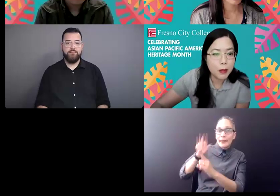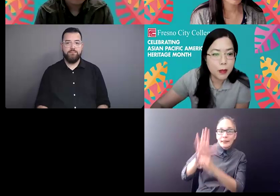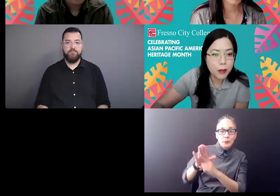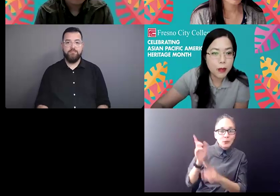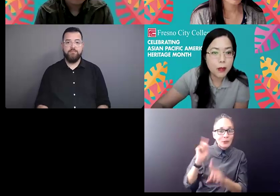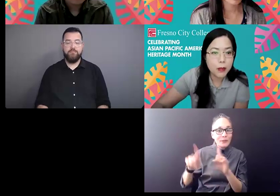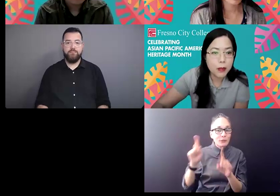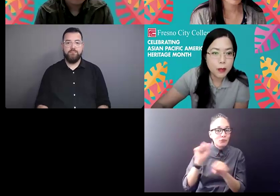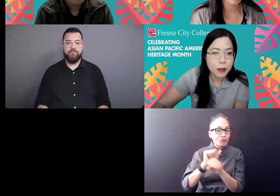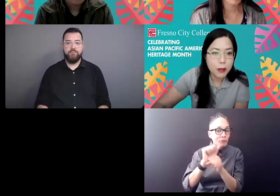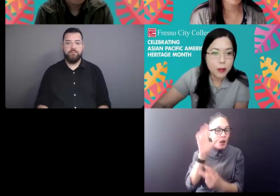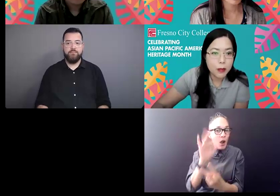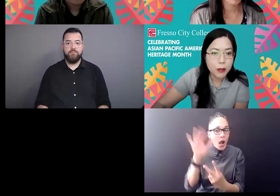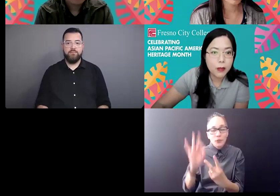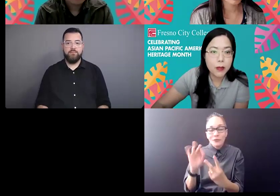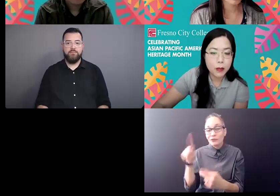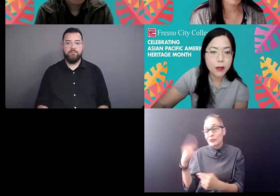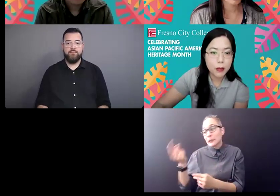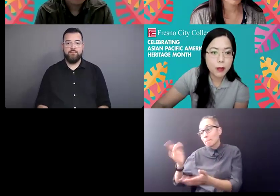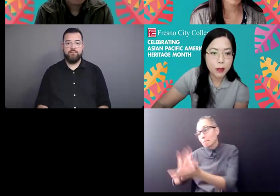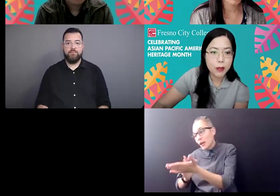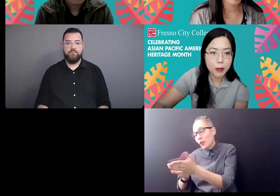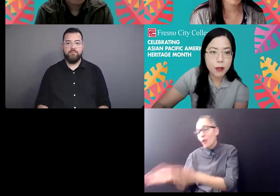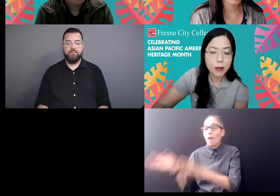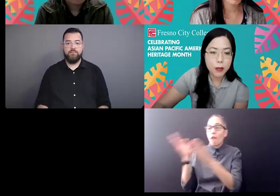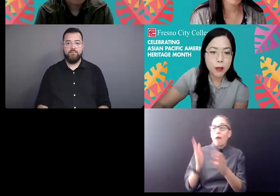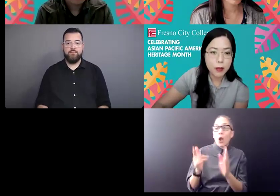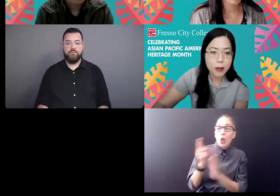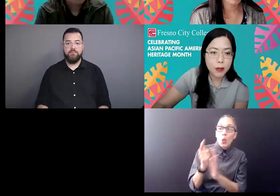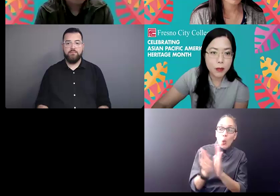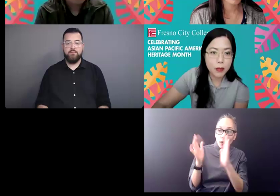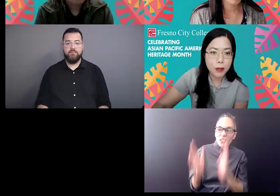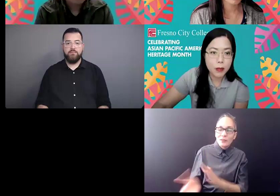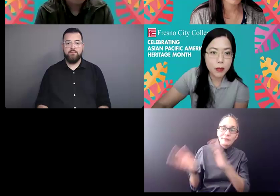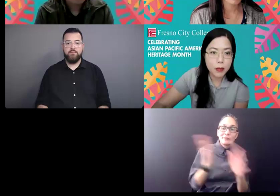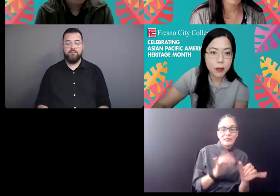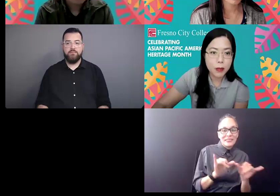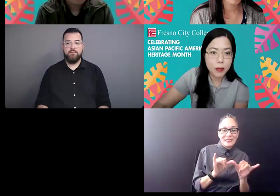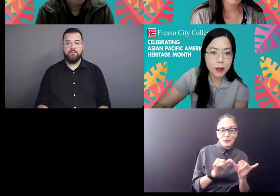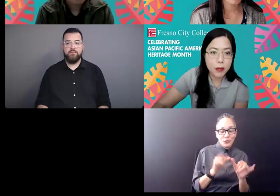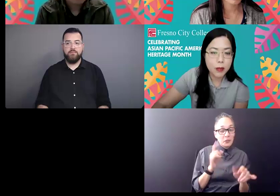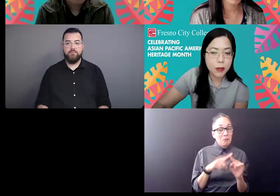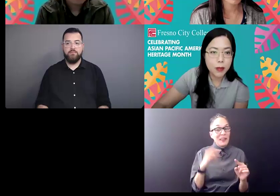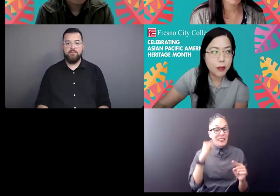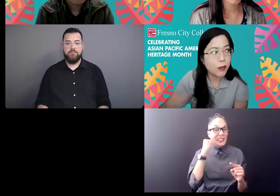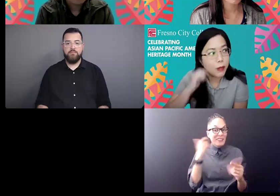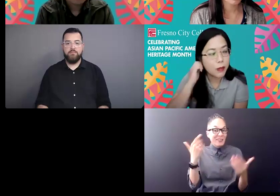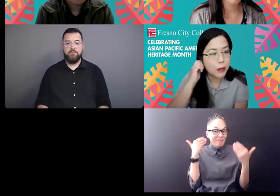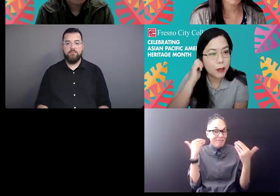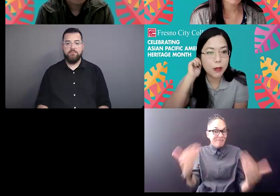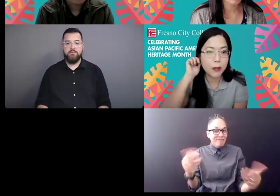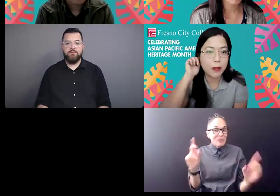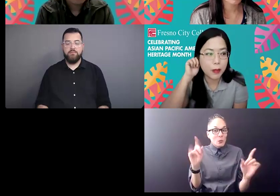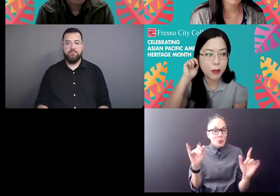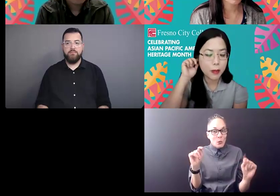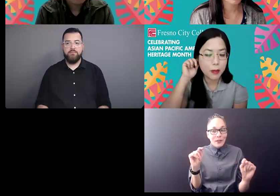career options other than maybe like medical, lawyer, engineering. And so taking a leap of faith, right, to